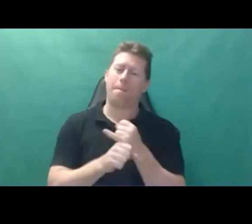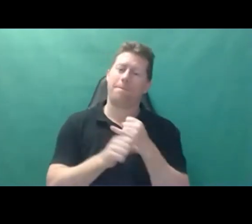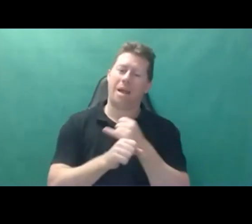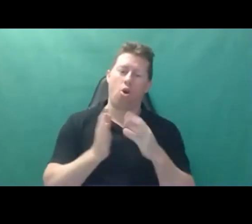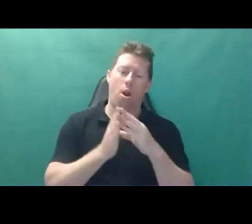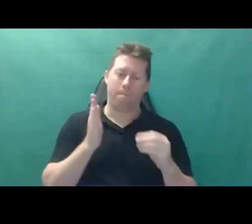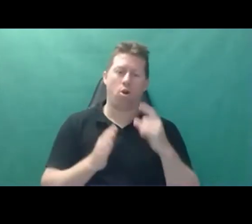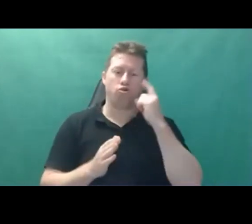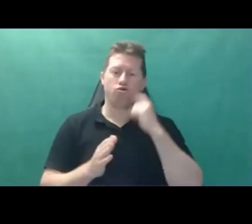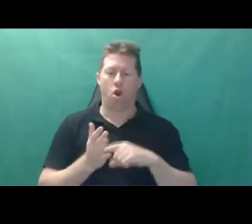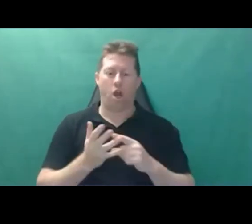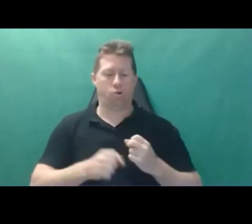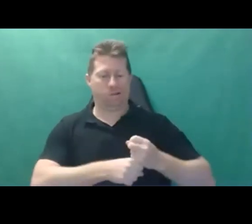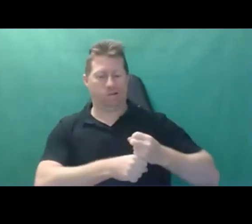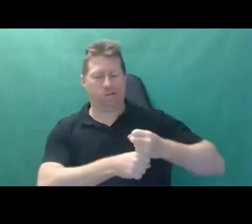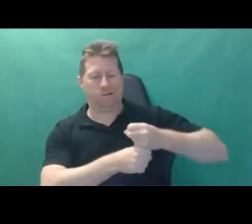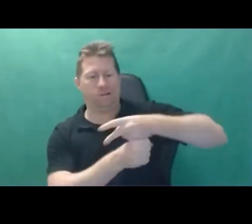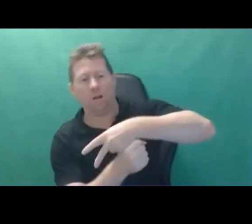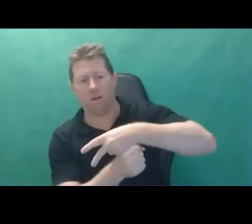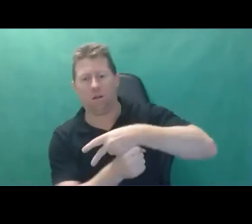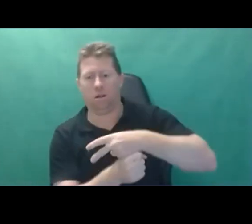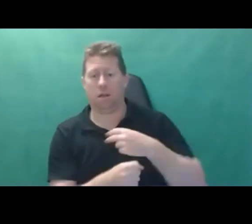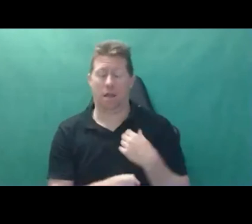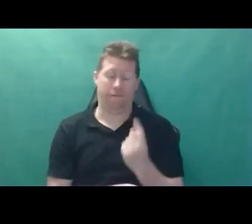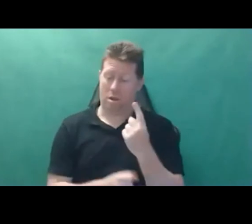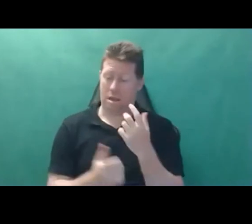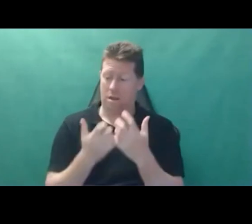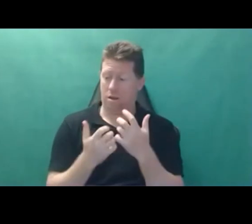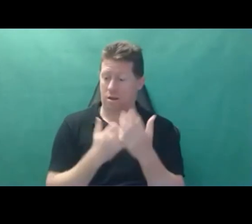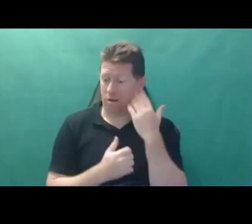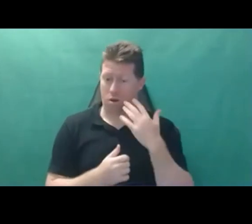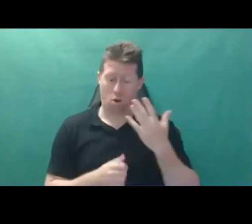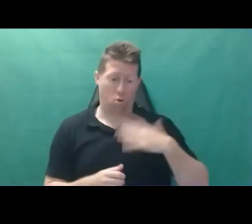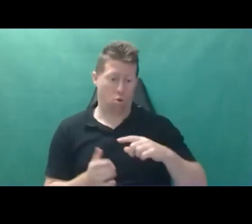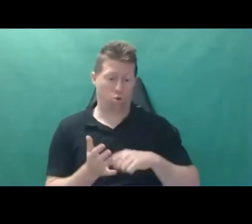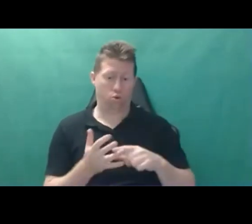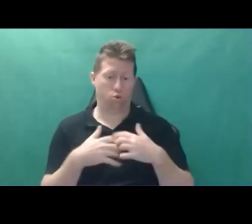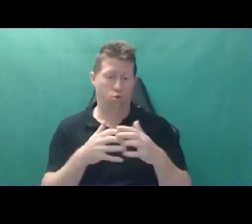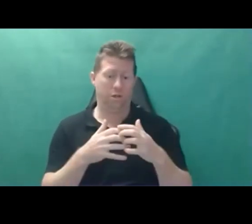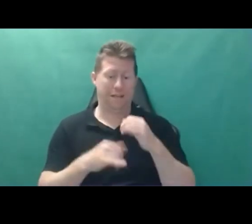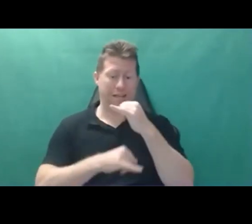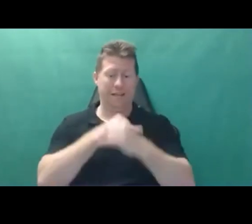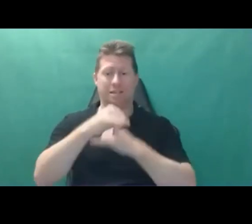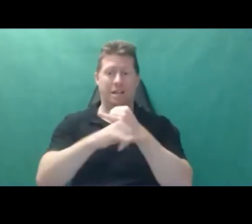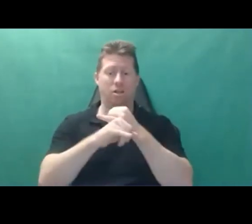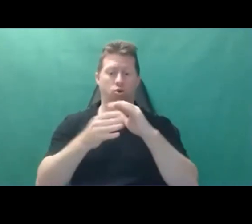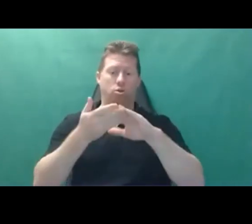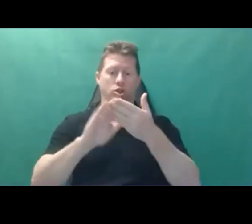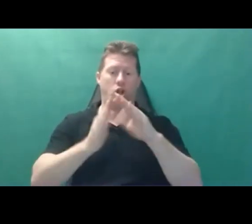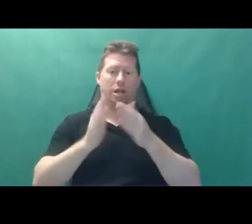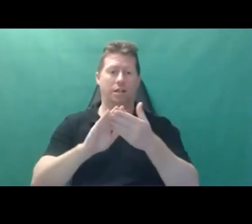to subsume it. We've heard, I've got one university who, who wants to set up an international society for